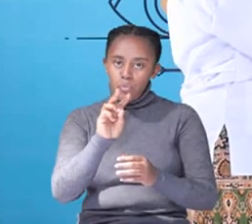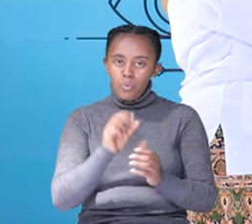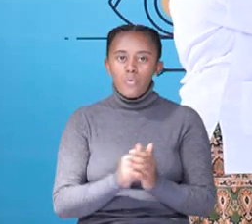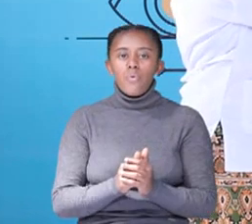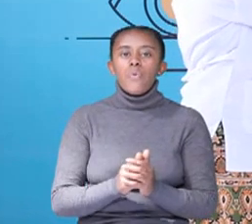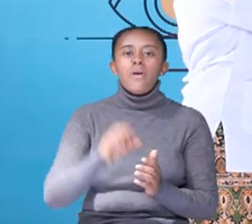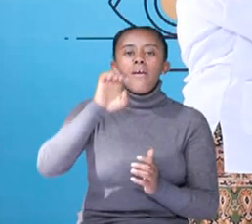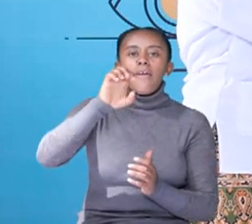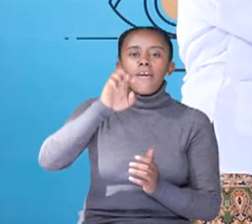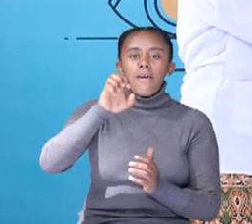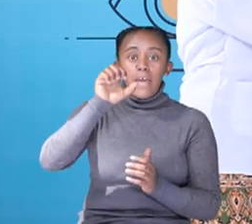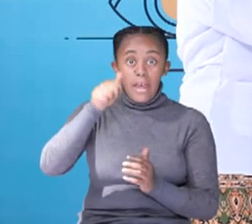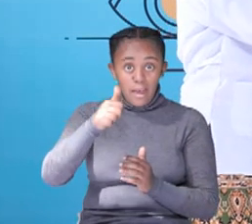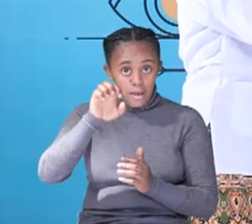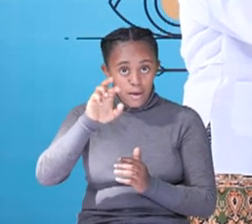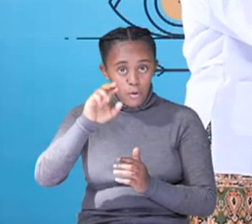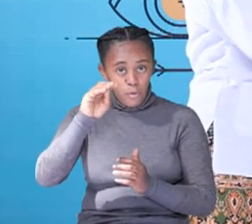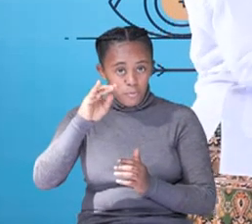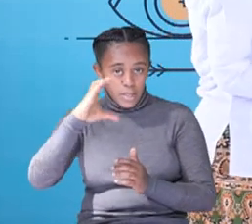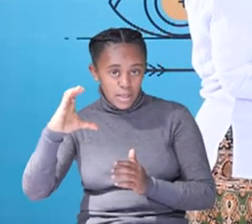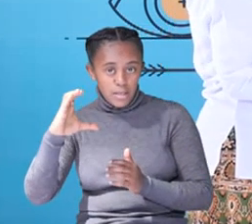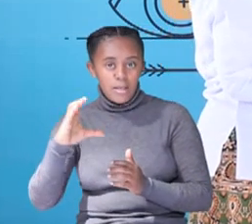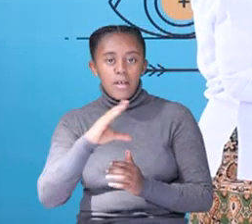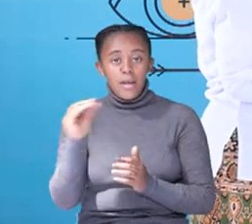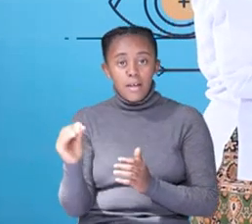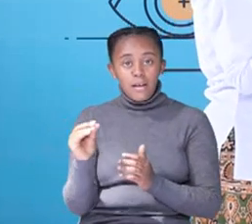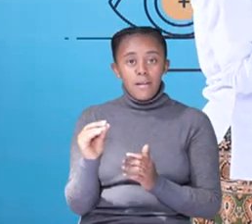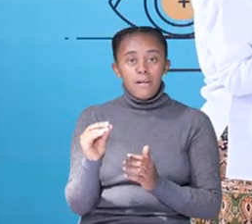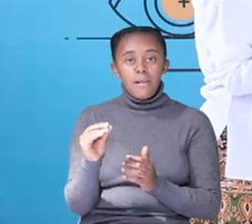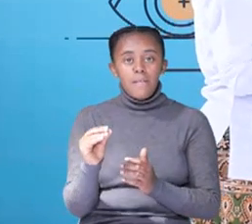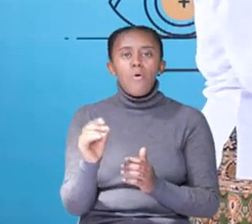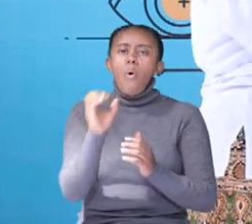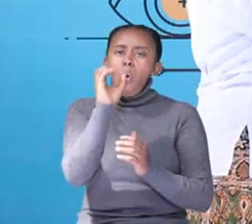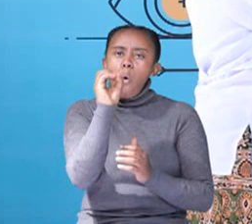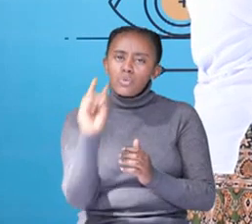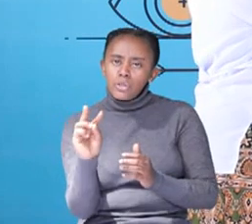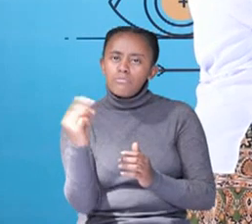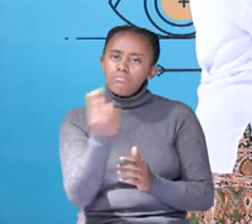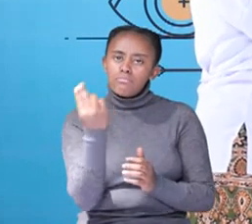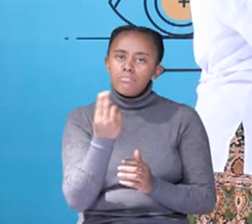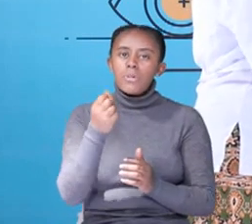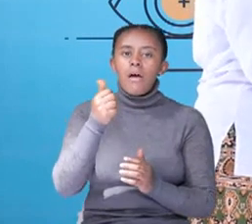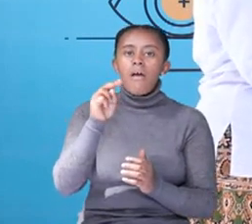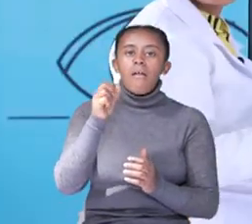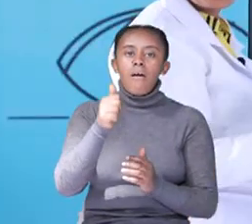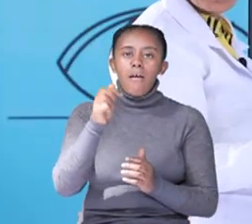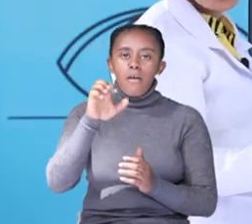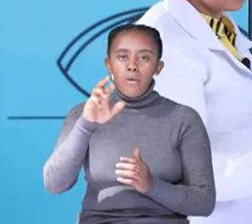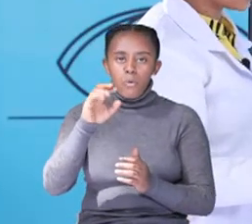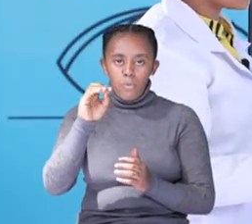are aerobic pathway, that is pathway that use oxygen. Anaerobic pathway